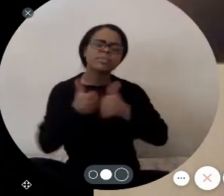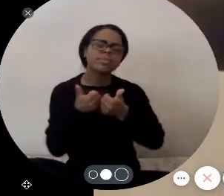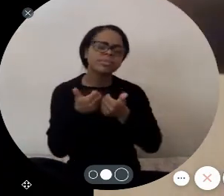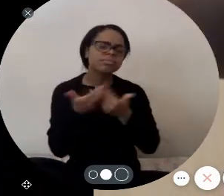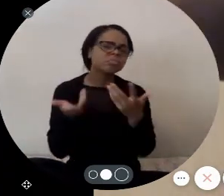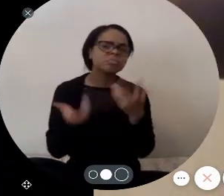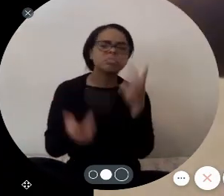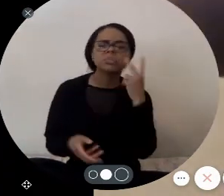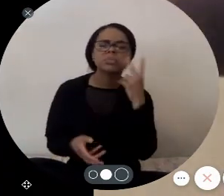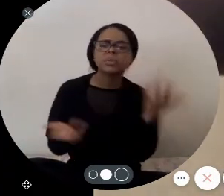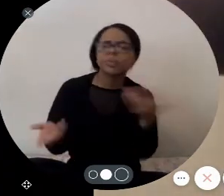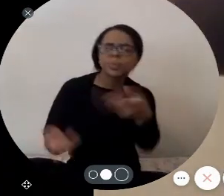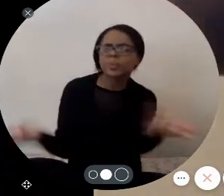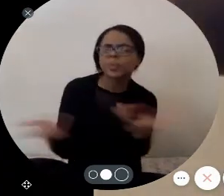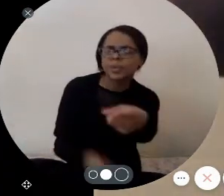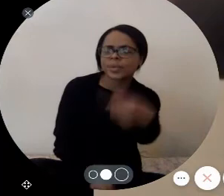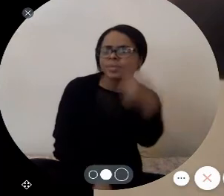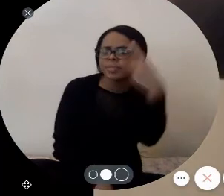Let's see.